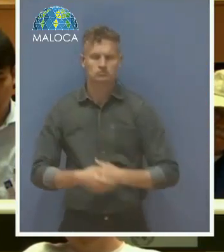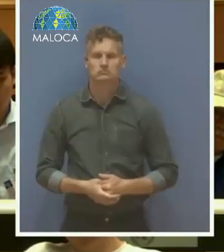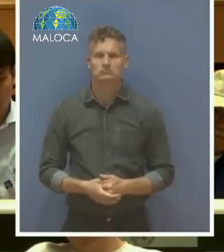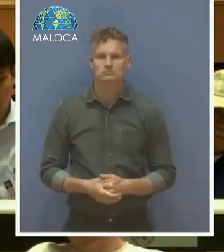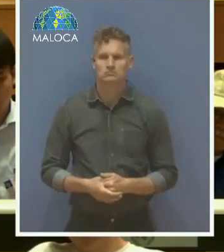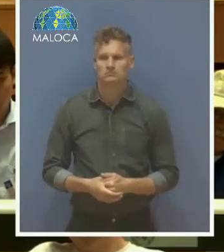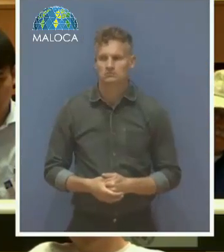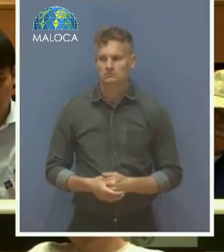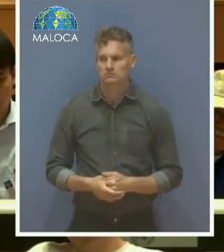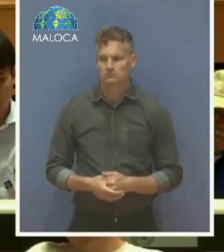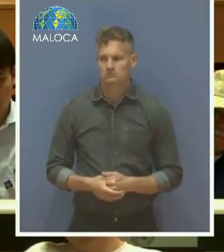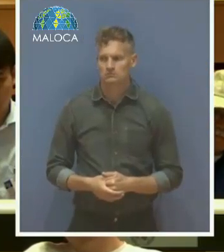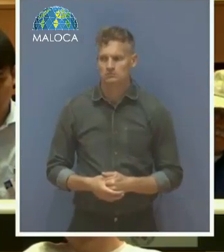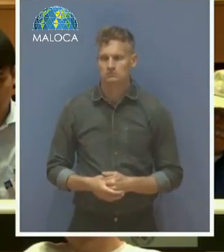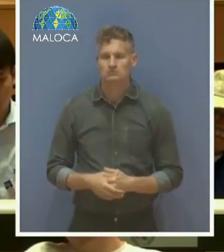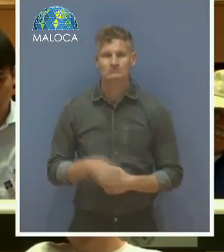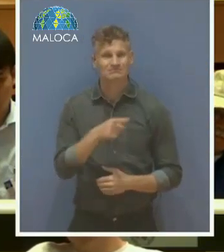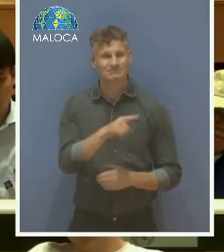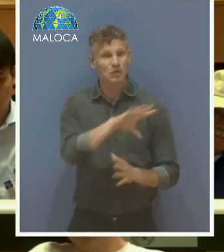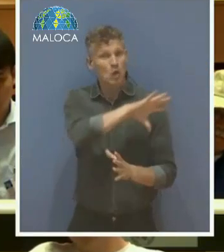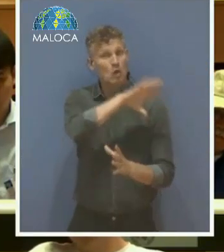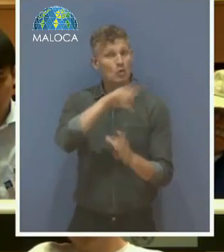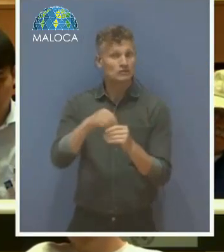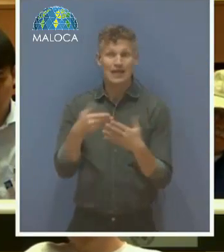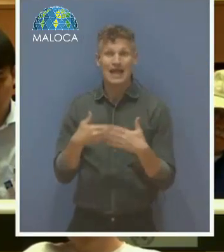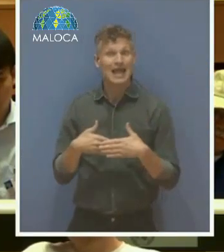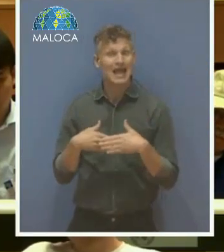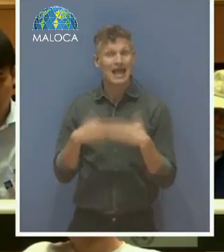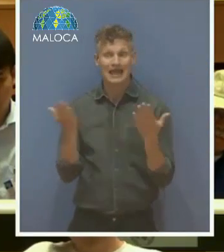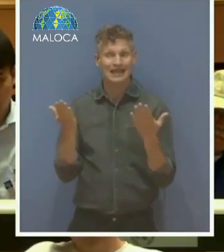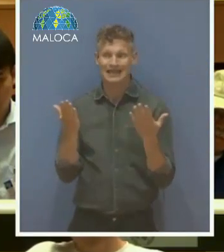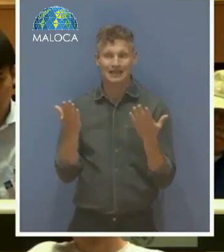Option B, the incorporation of any request or prior